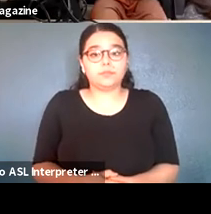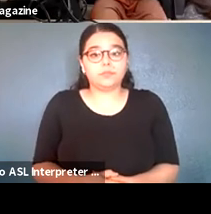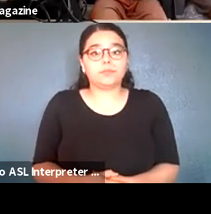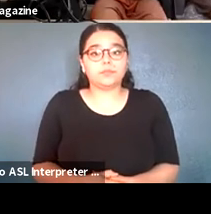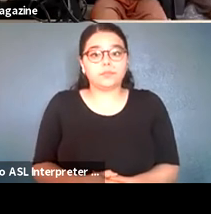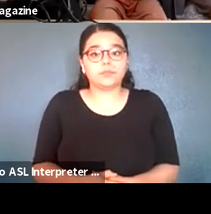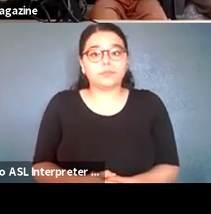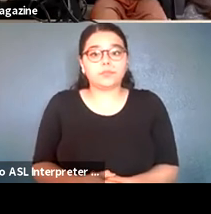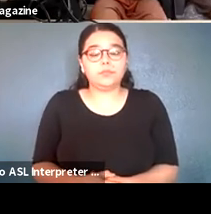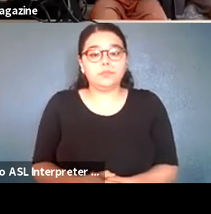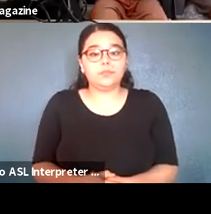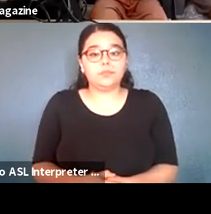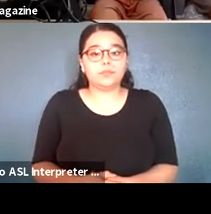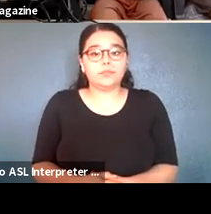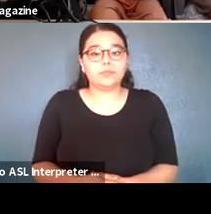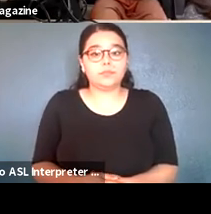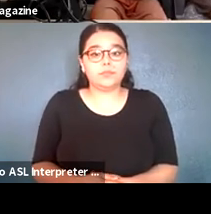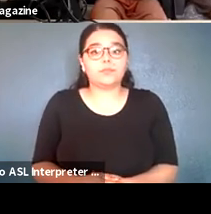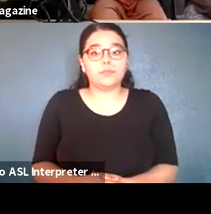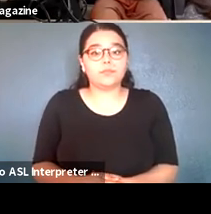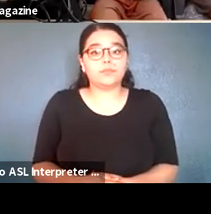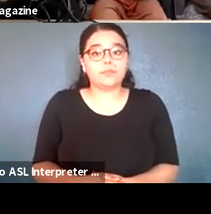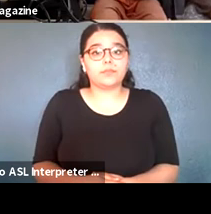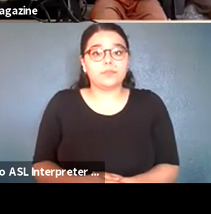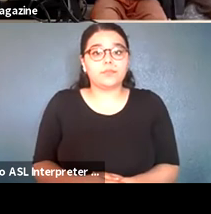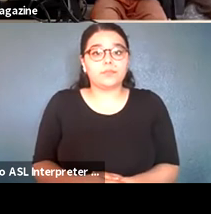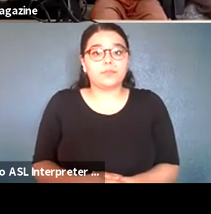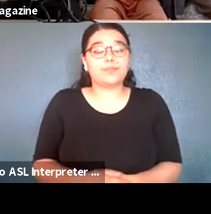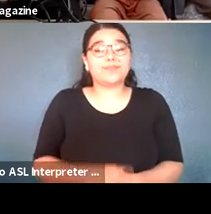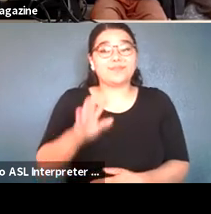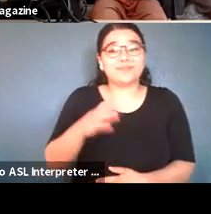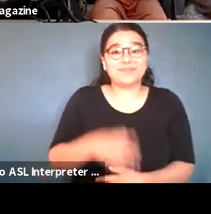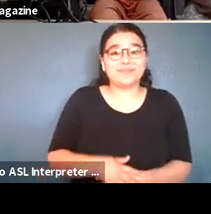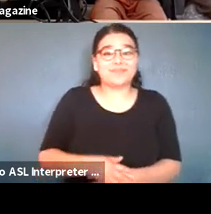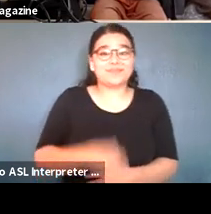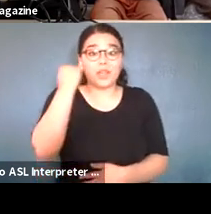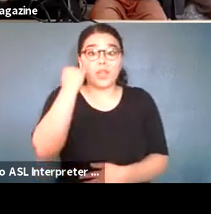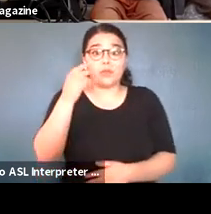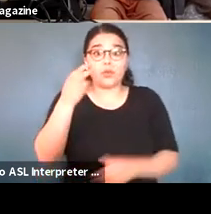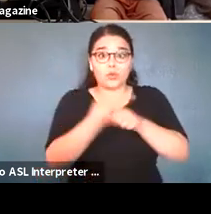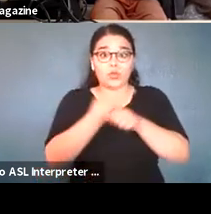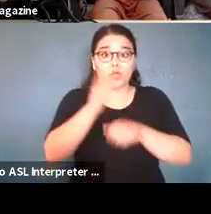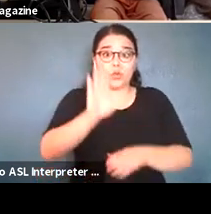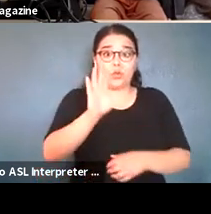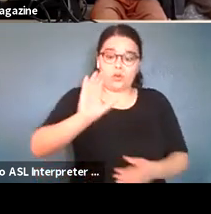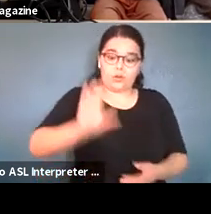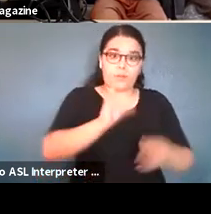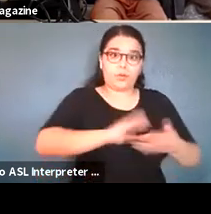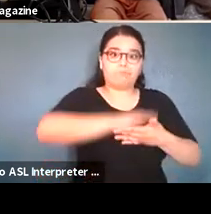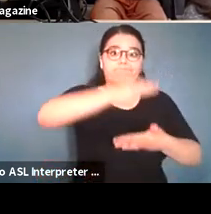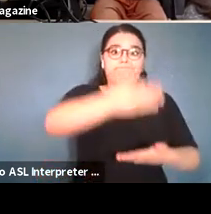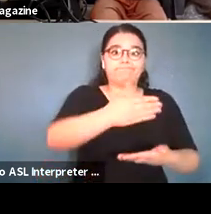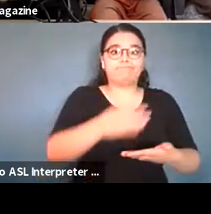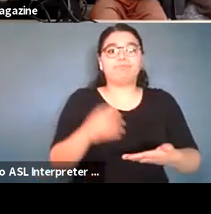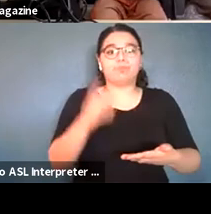después presionar finalizar. So if you're connected via your computer on Zoom, you should see a